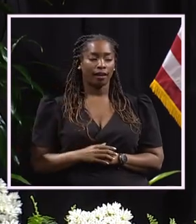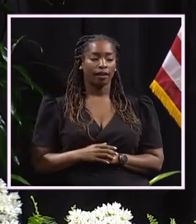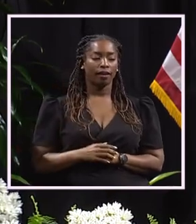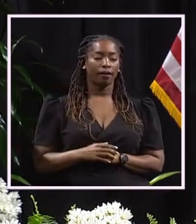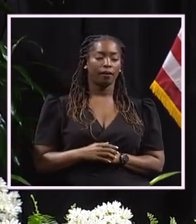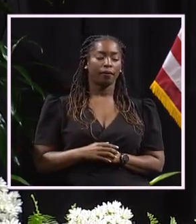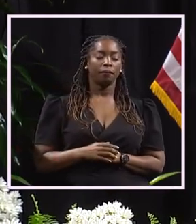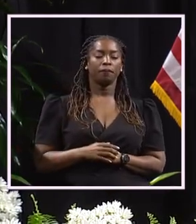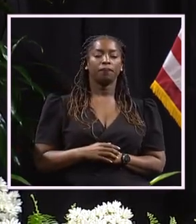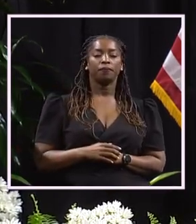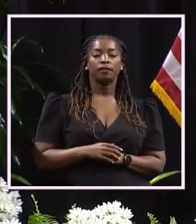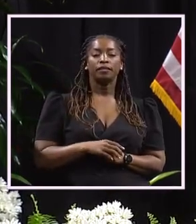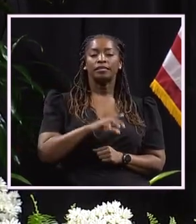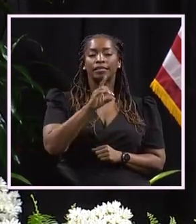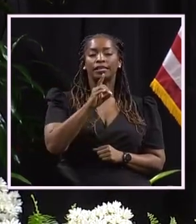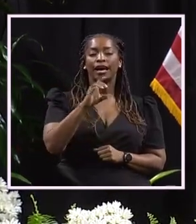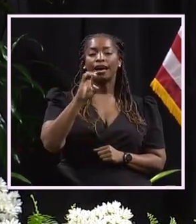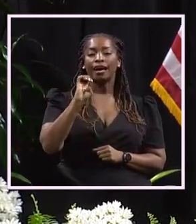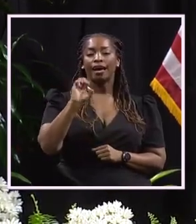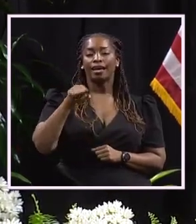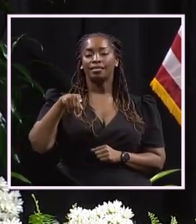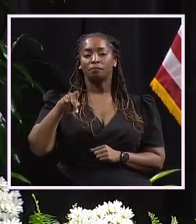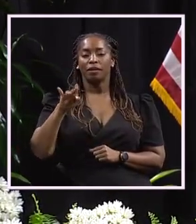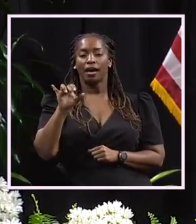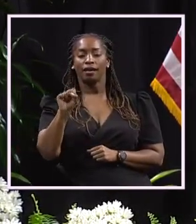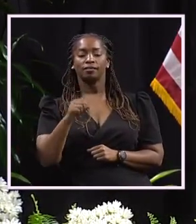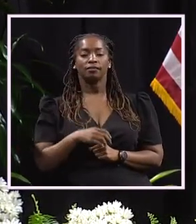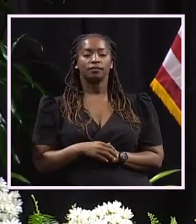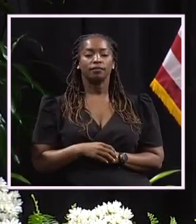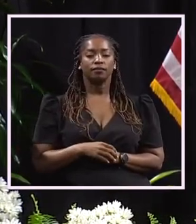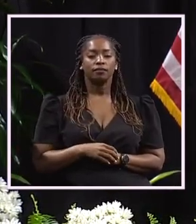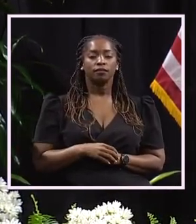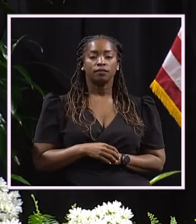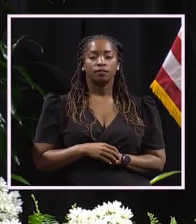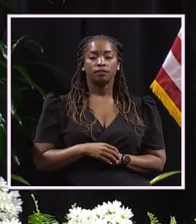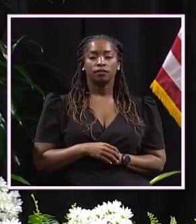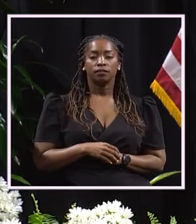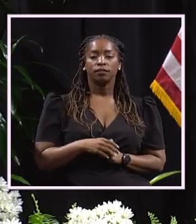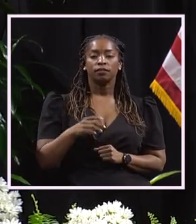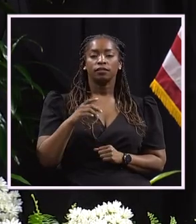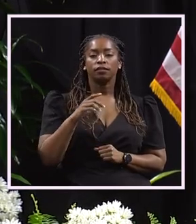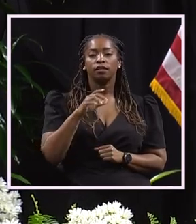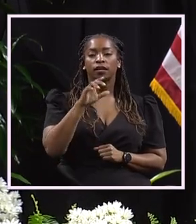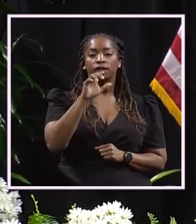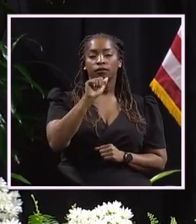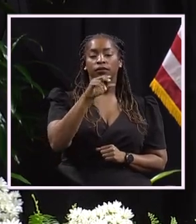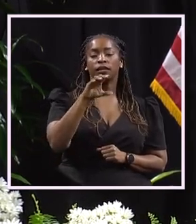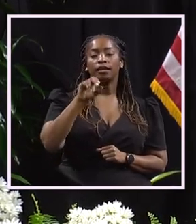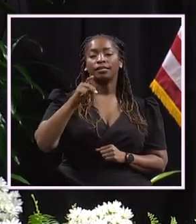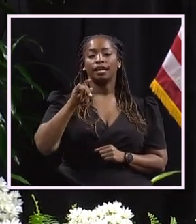Digna F. Diaz. Sally I. Abdul Kayalek, magna cum laude.